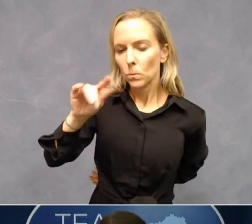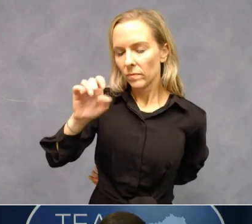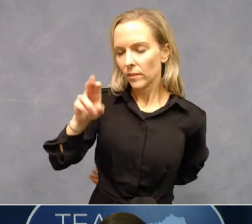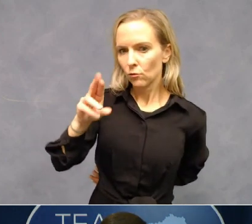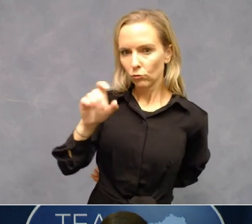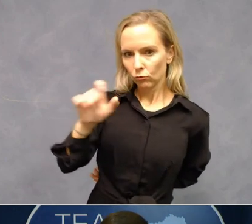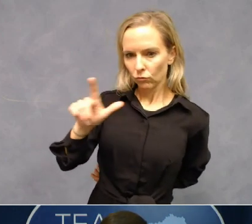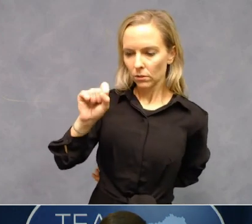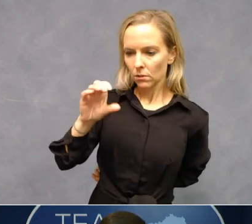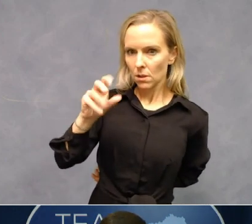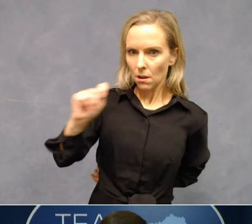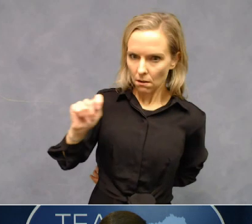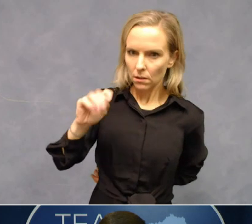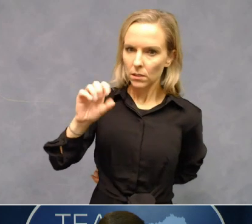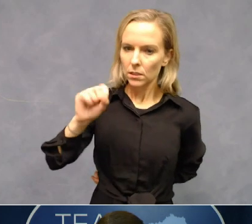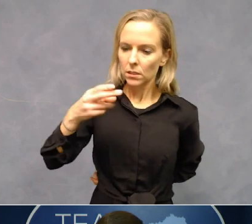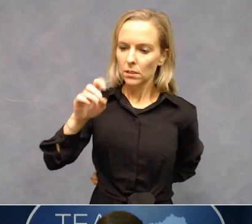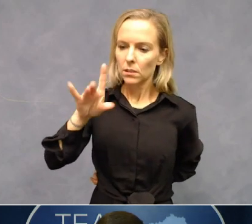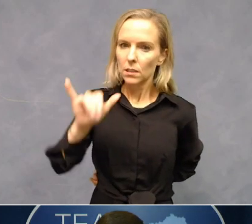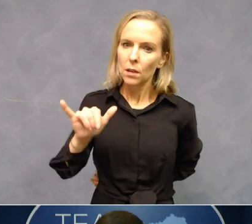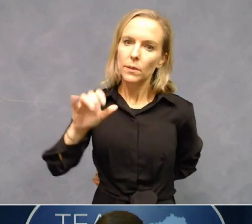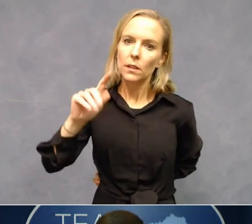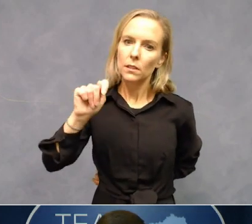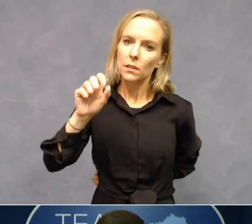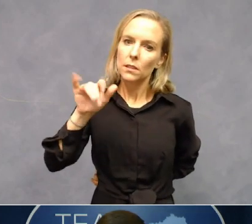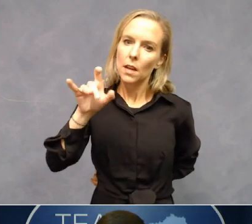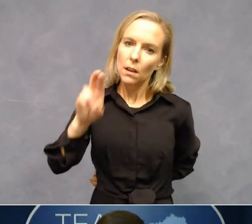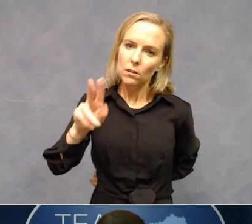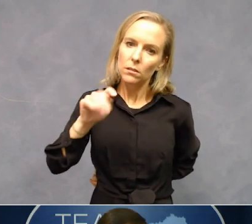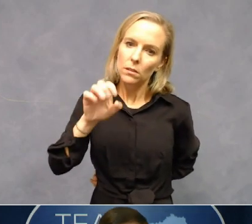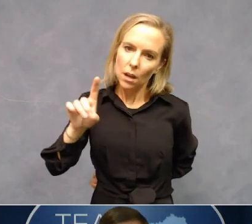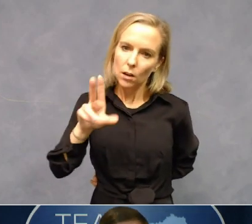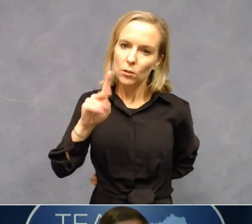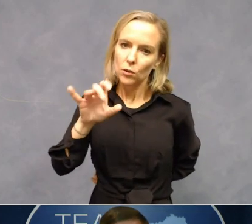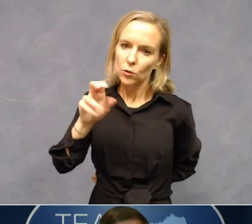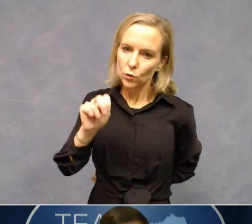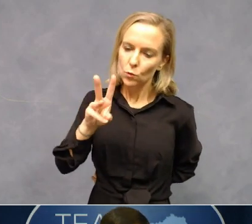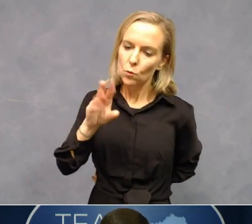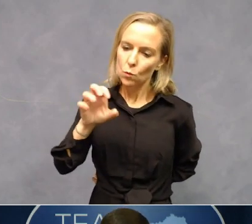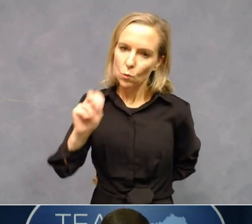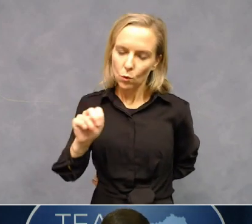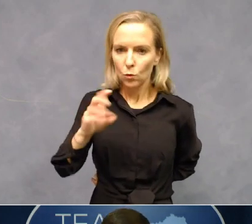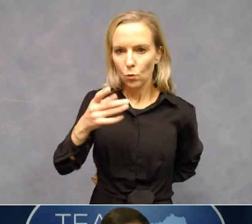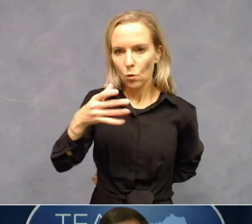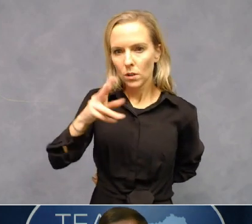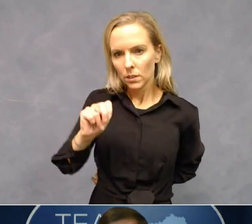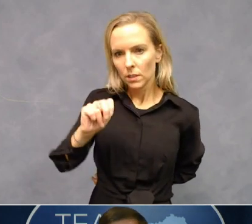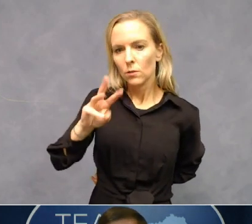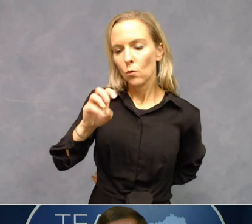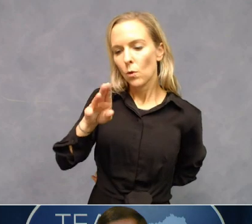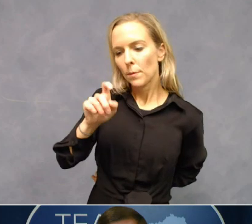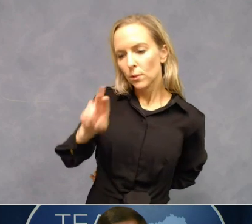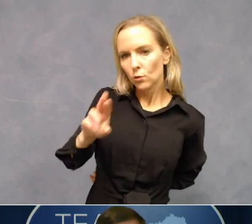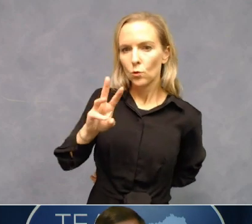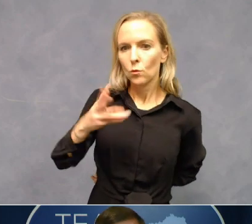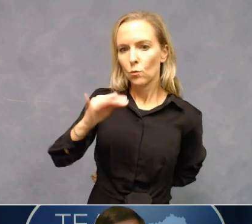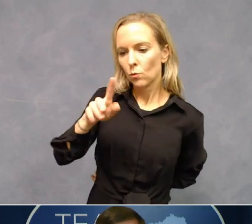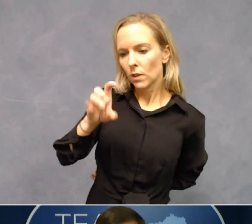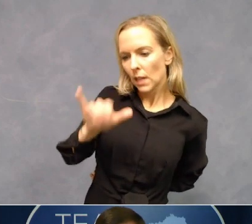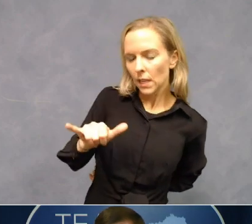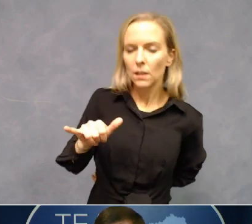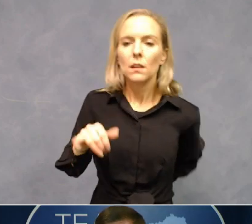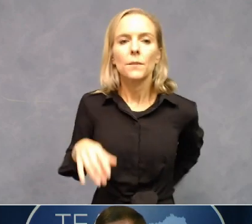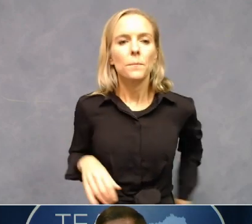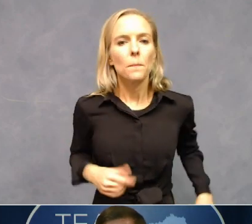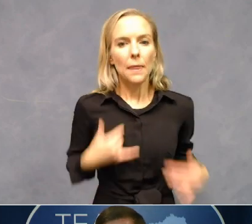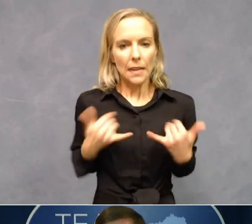Taylor, Todd, Union, Warren, Washington, Webster, and Whitley. We now have over half of